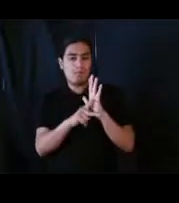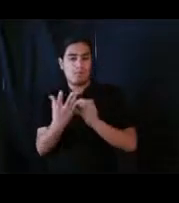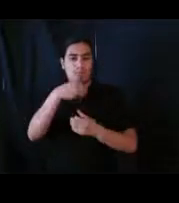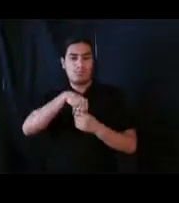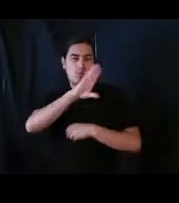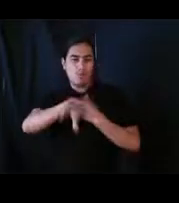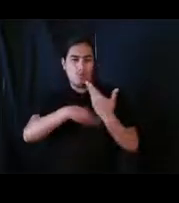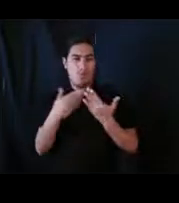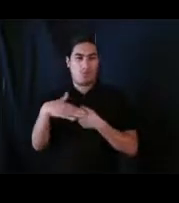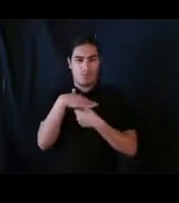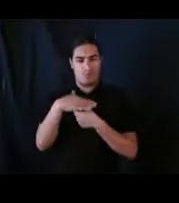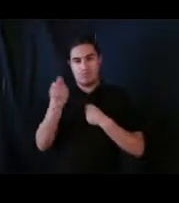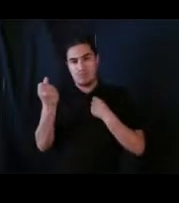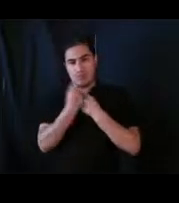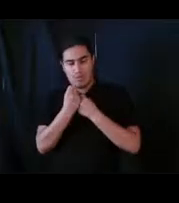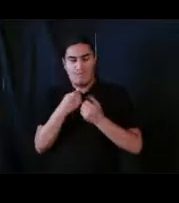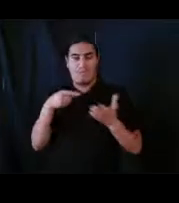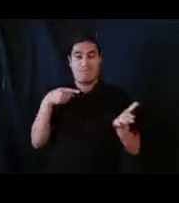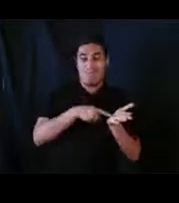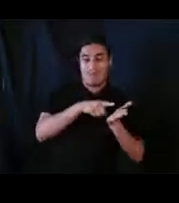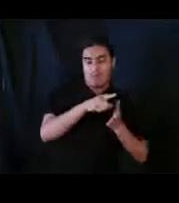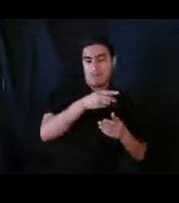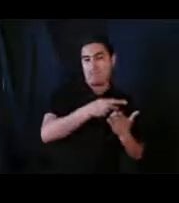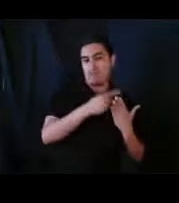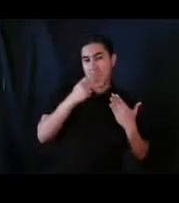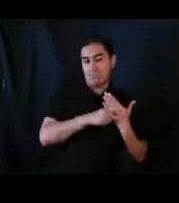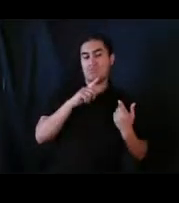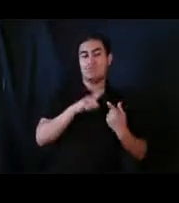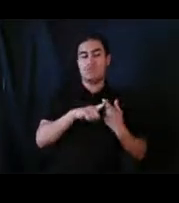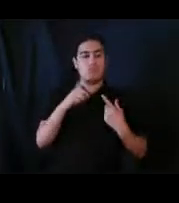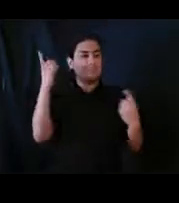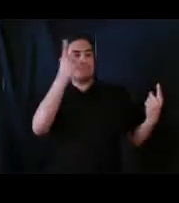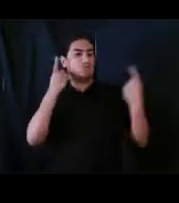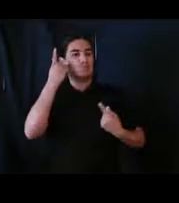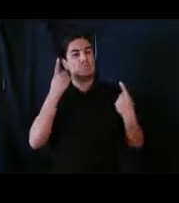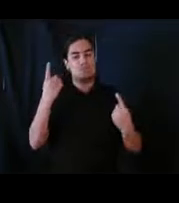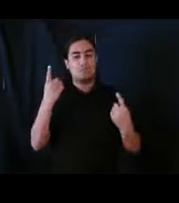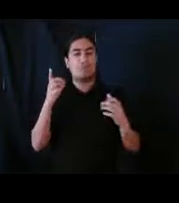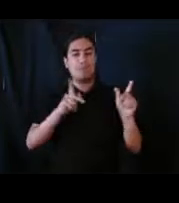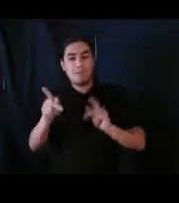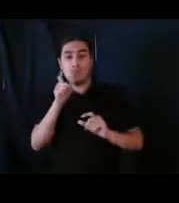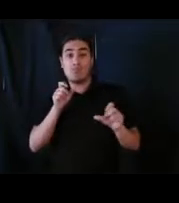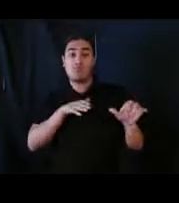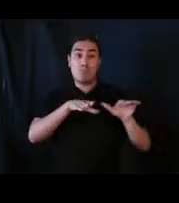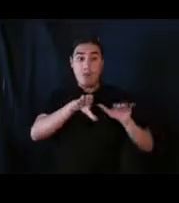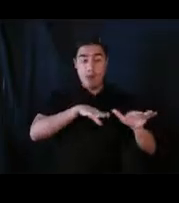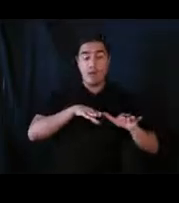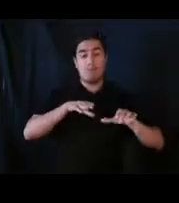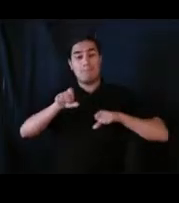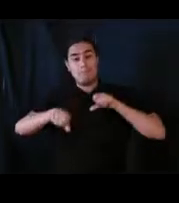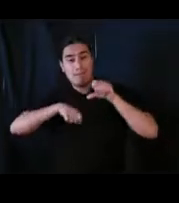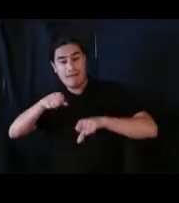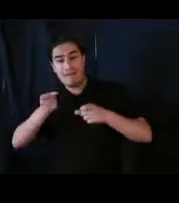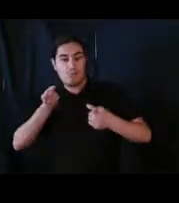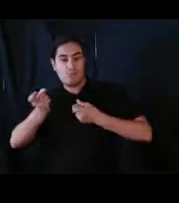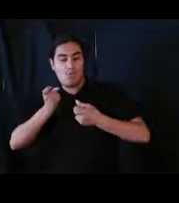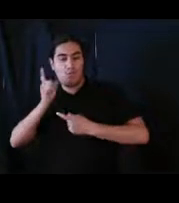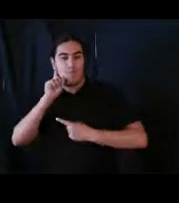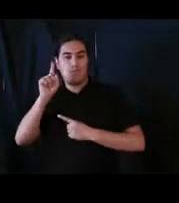regionally supported and funded projects to consider the accommodation of people who walk bike and roll as part of the project